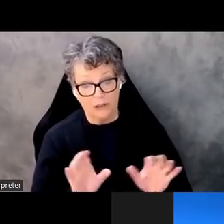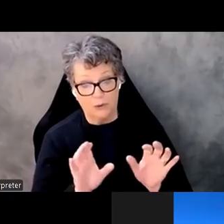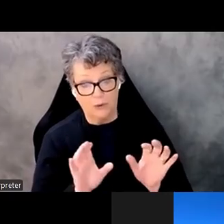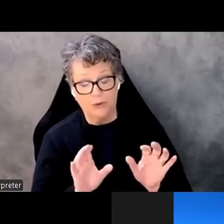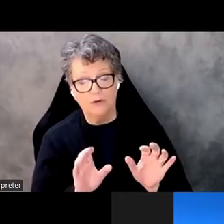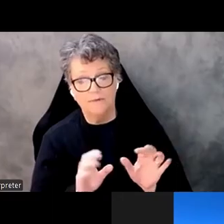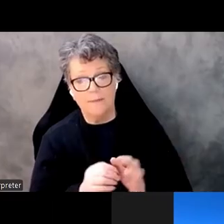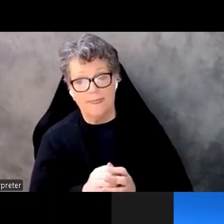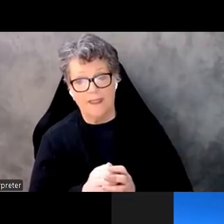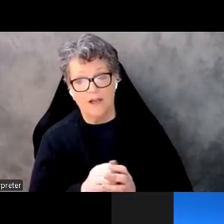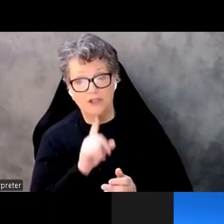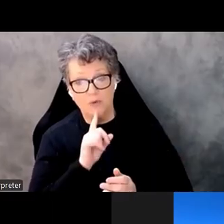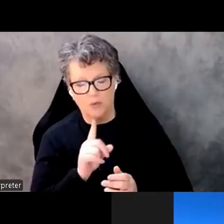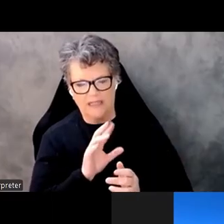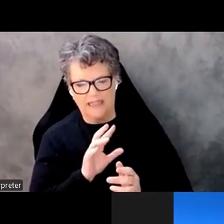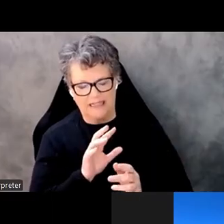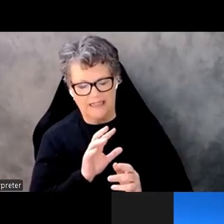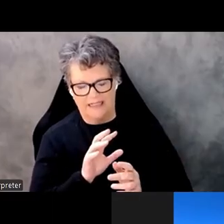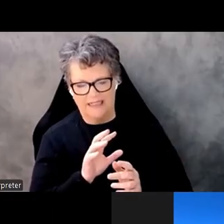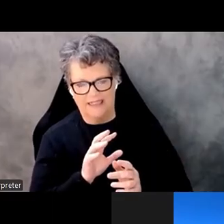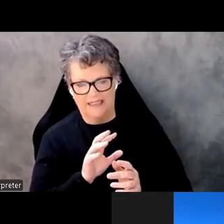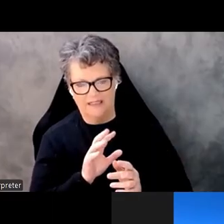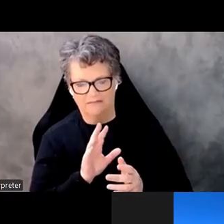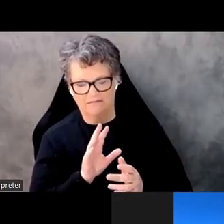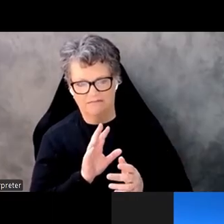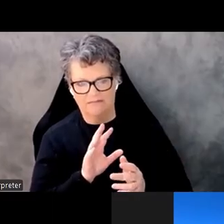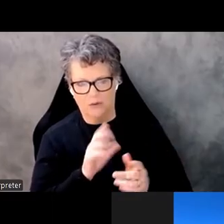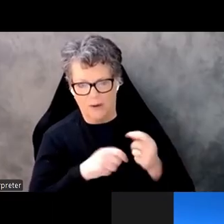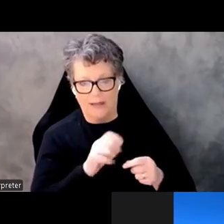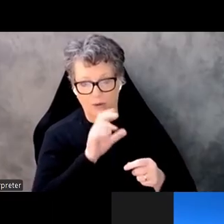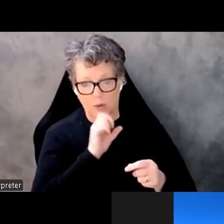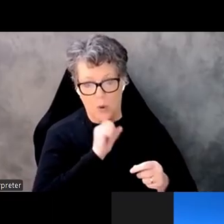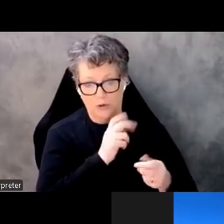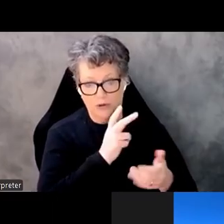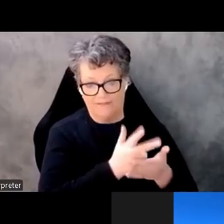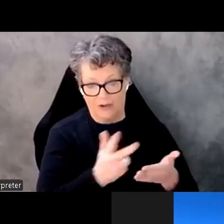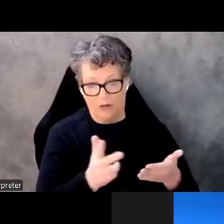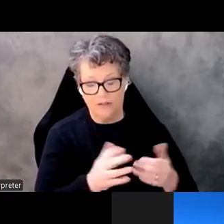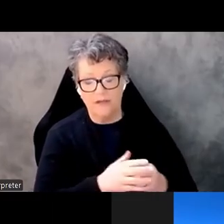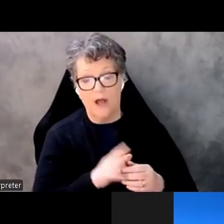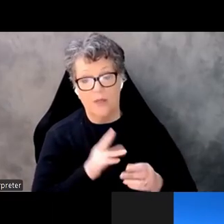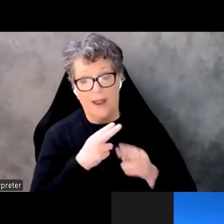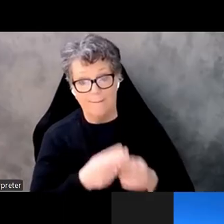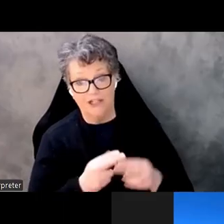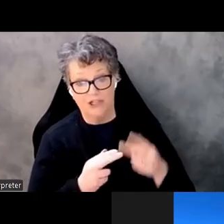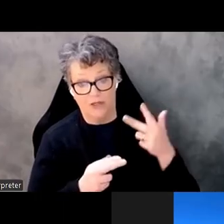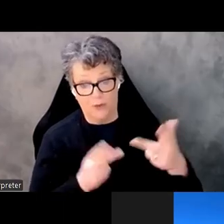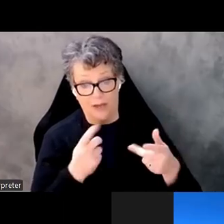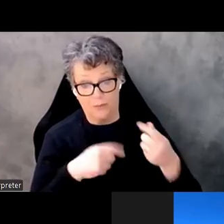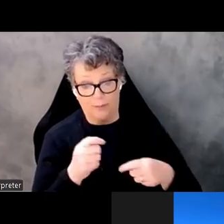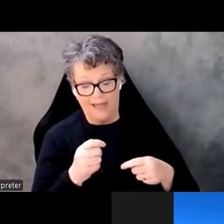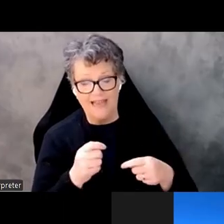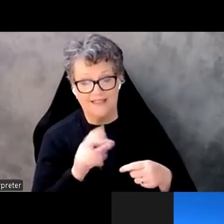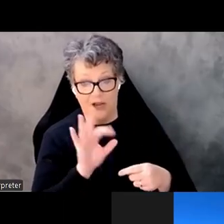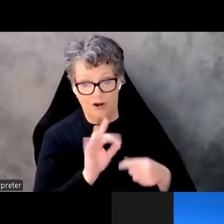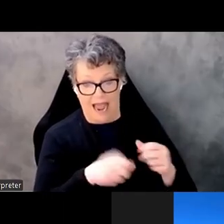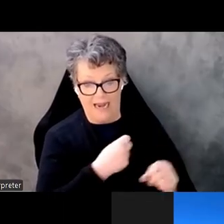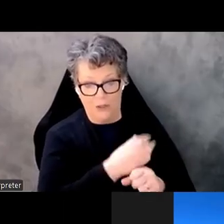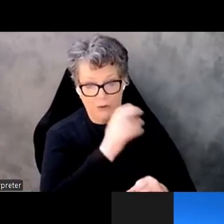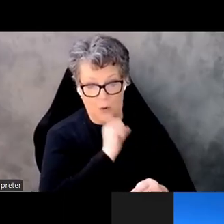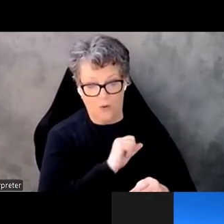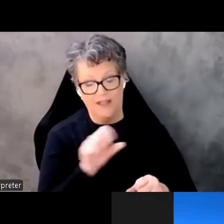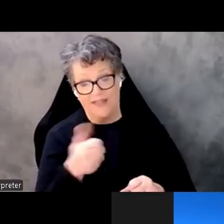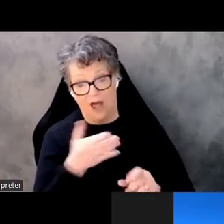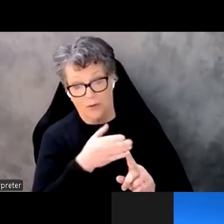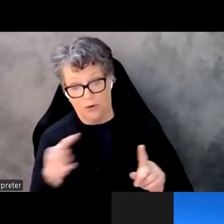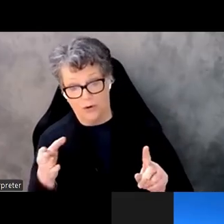to really attack those older vehicles. Of the ones that I mentioned, 3 are going to be replaced that are 9 years old, and the remaining that are going